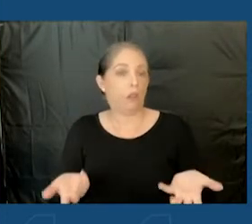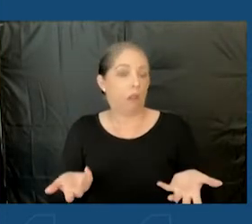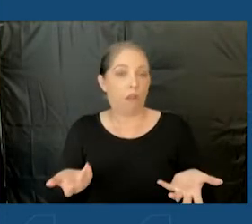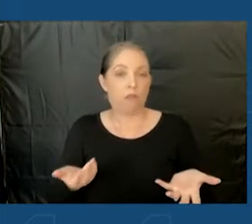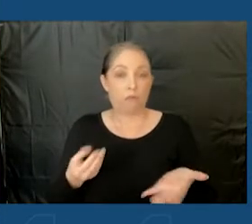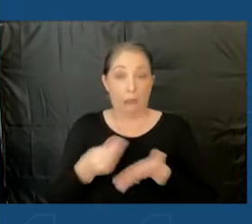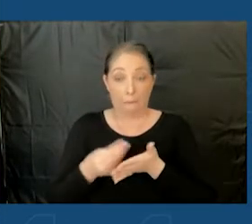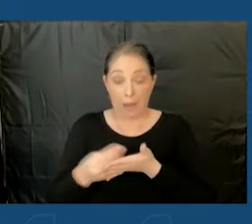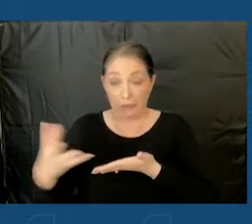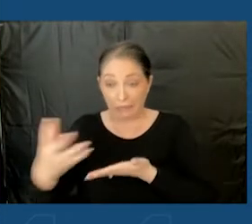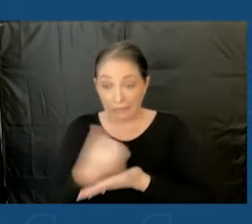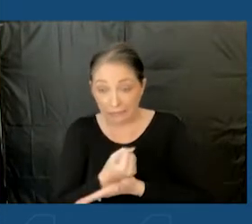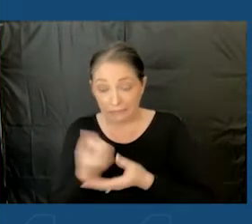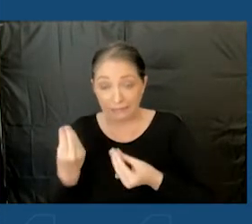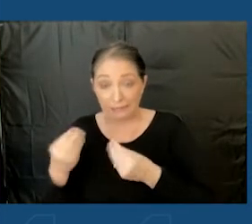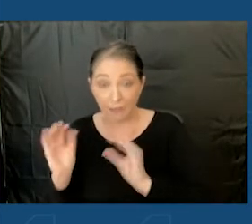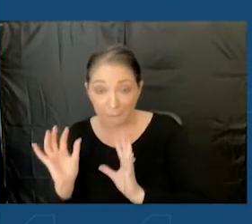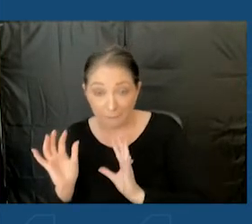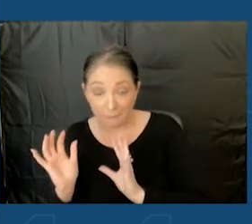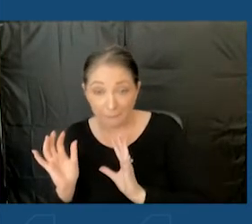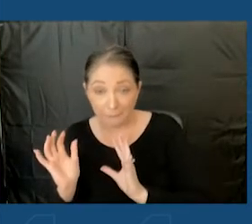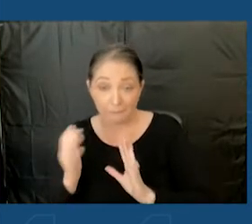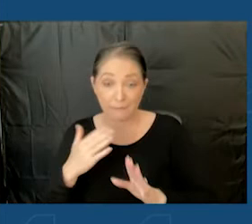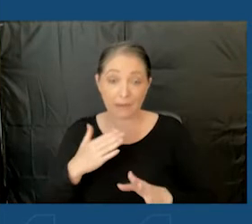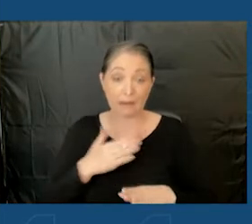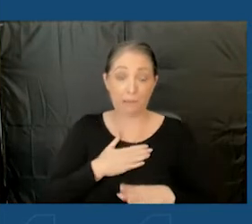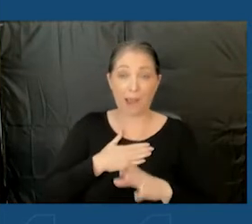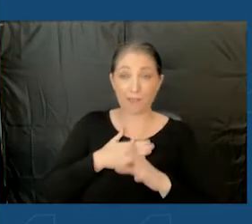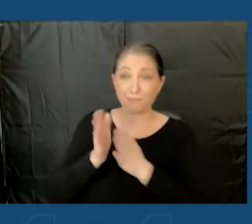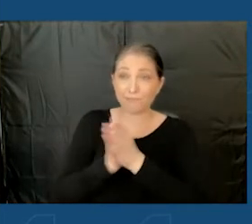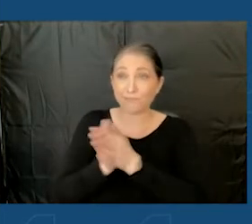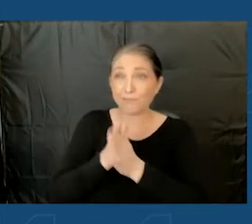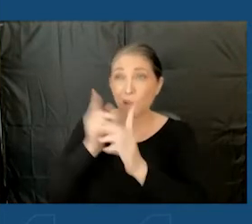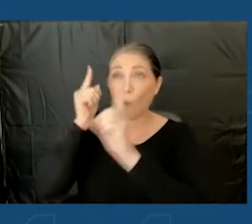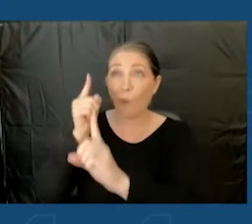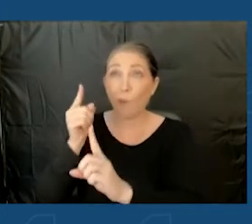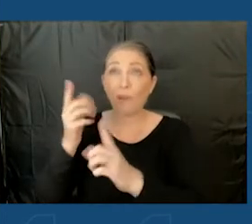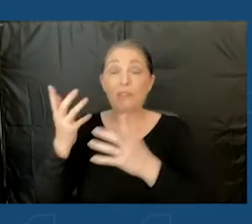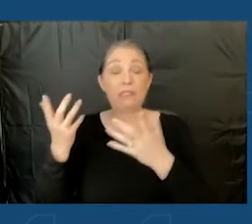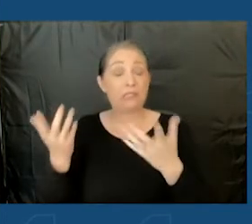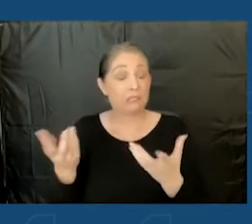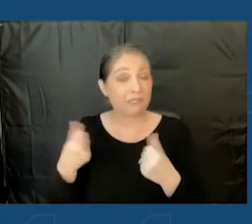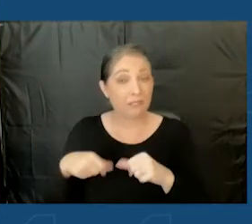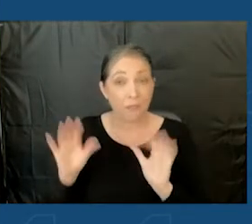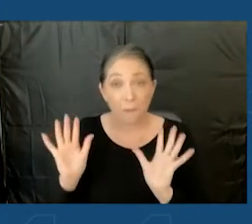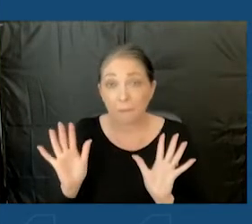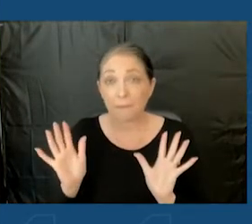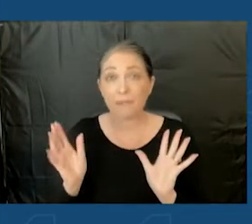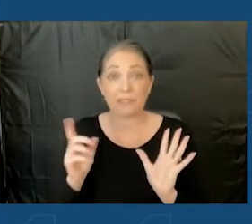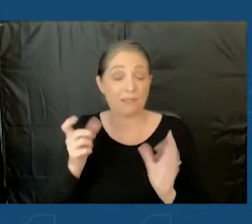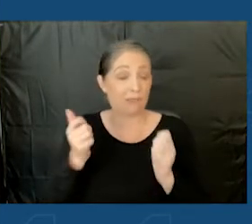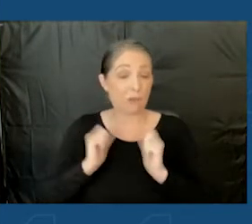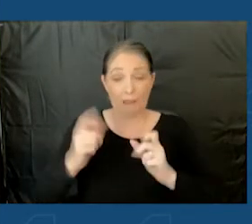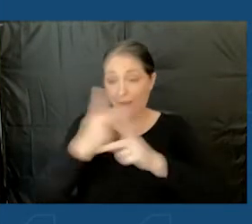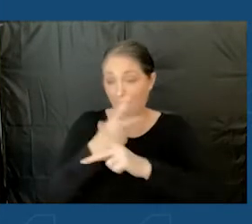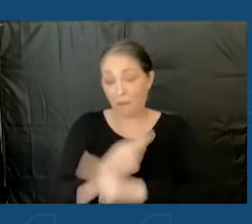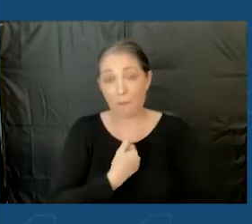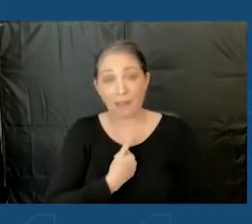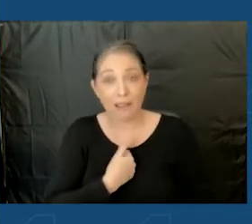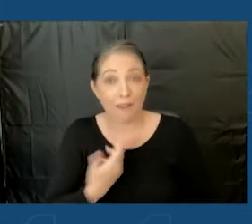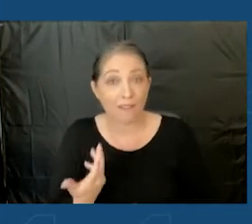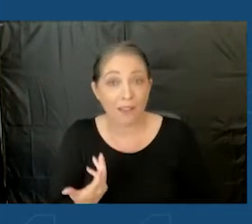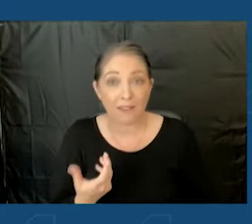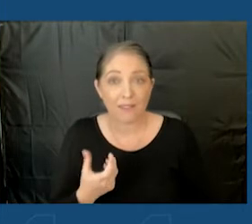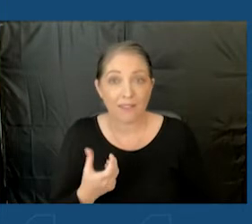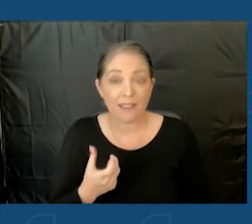income, my ambition, and just try to figure it all out on my own, because it was not that